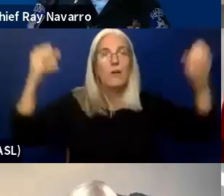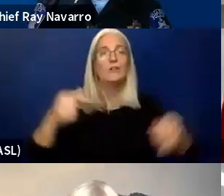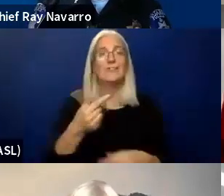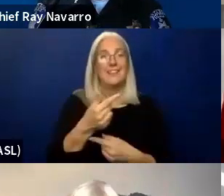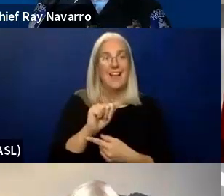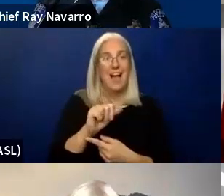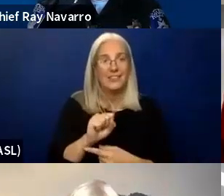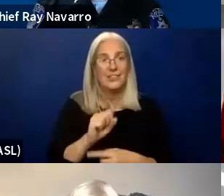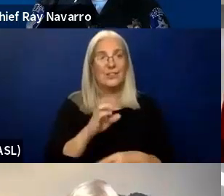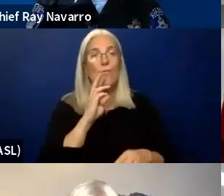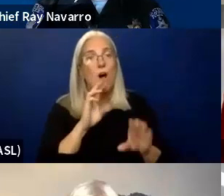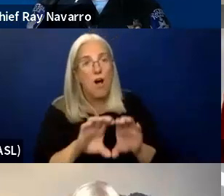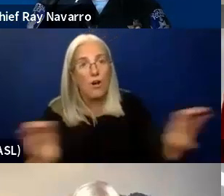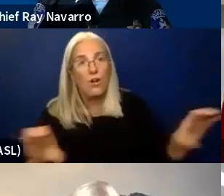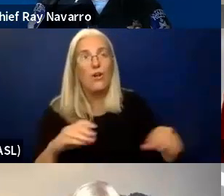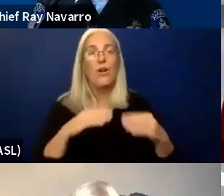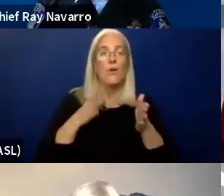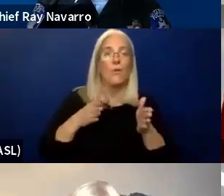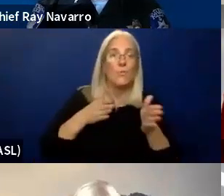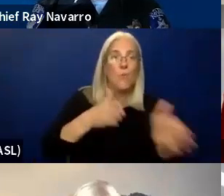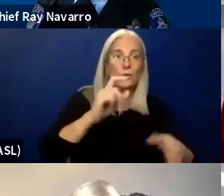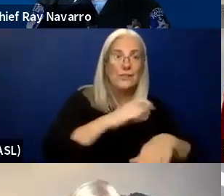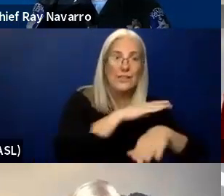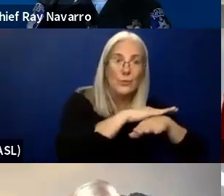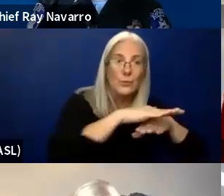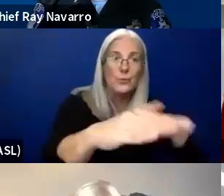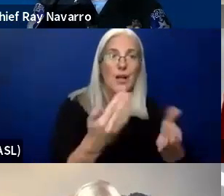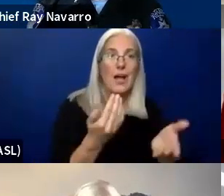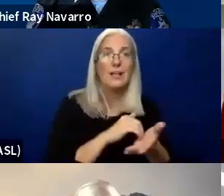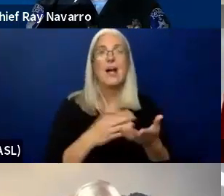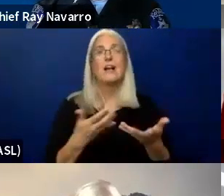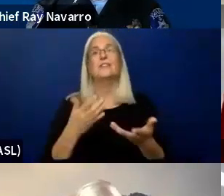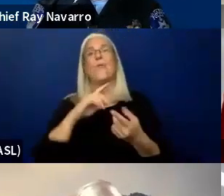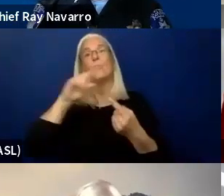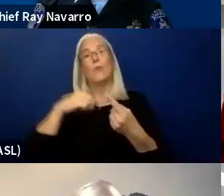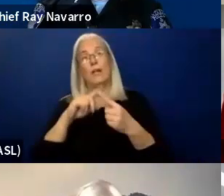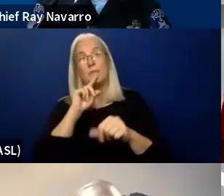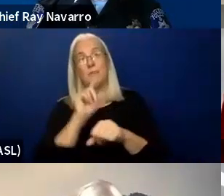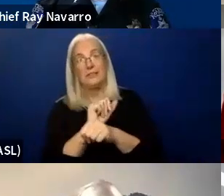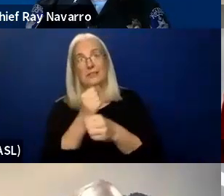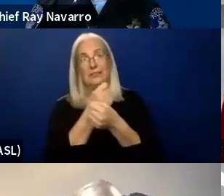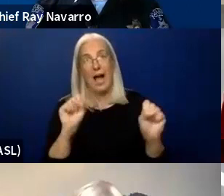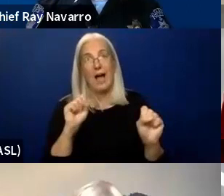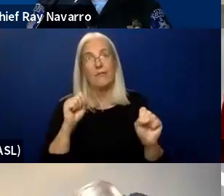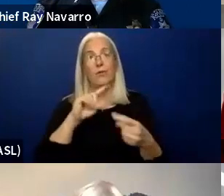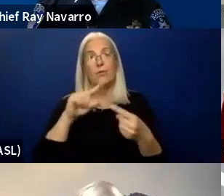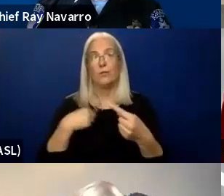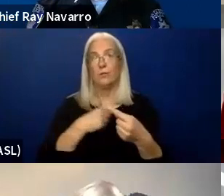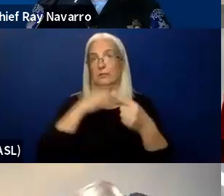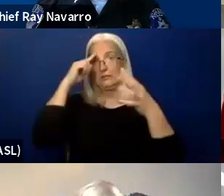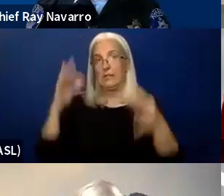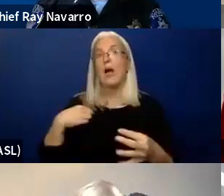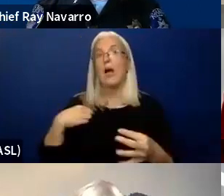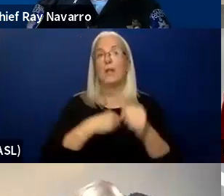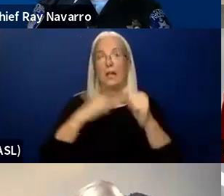any additional changes to those evacuation orders, the city will notify our residents using our Nixel and